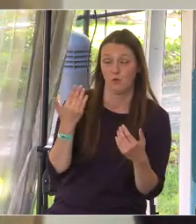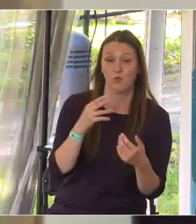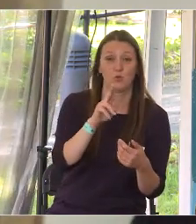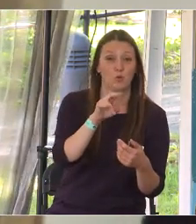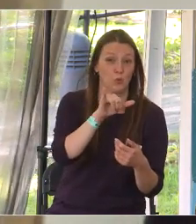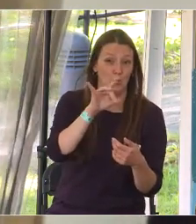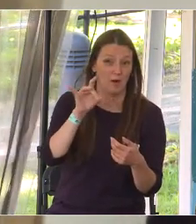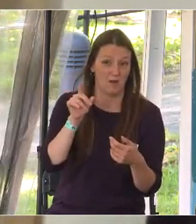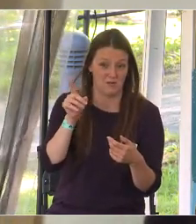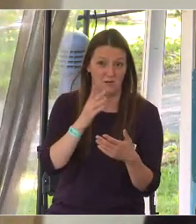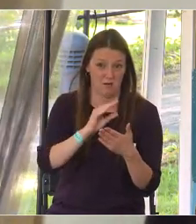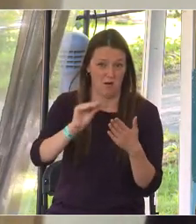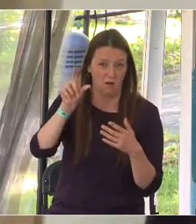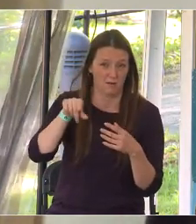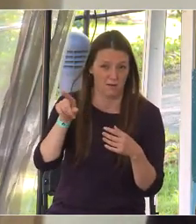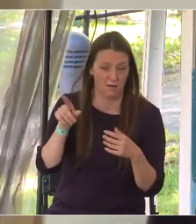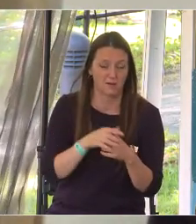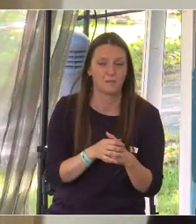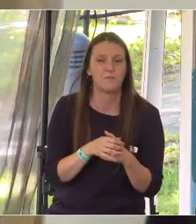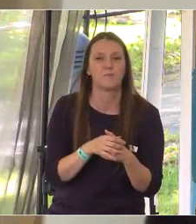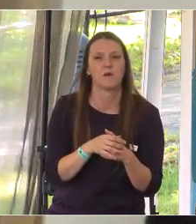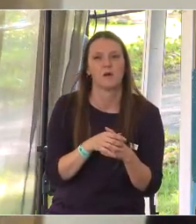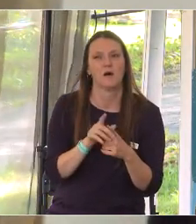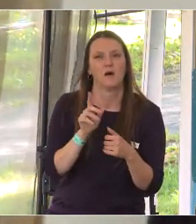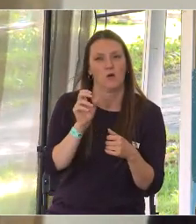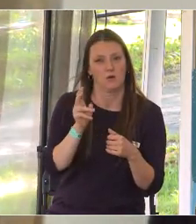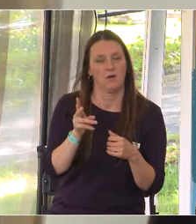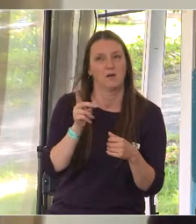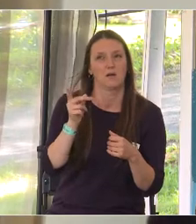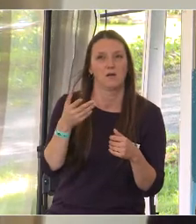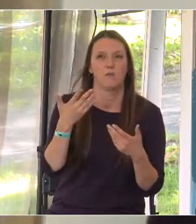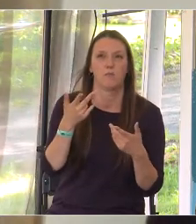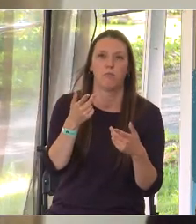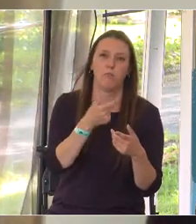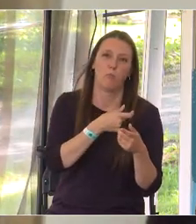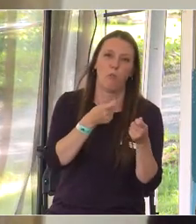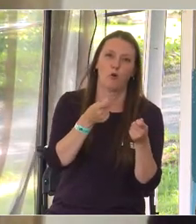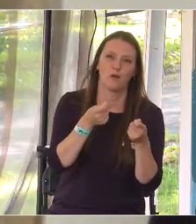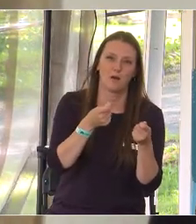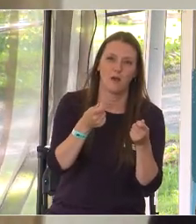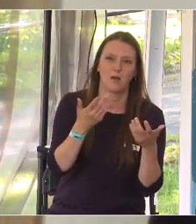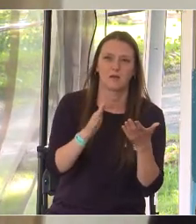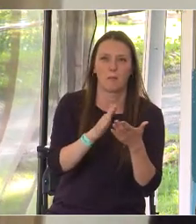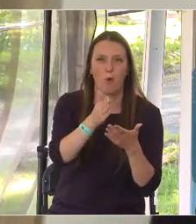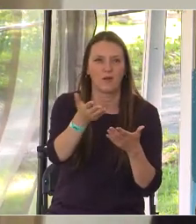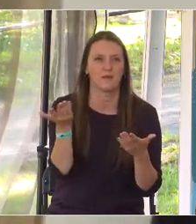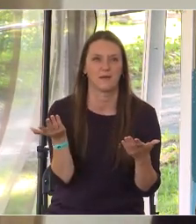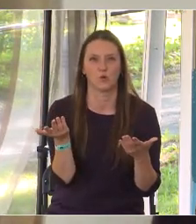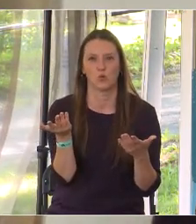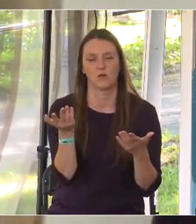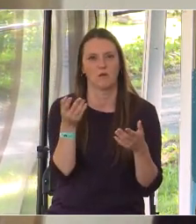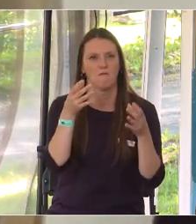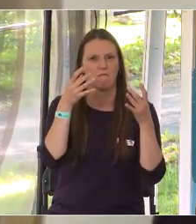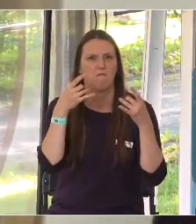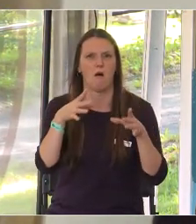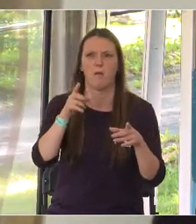write a policy to actually moderate, politics and policy to actually moderate the free speech